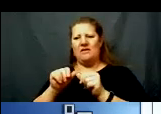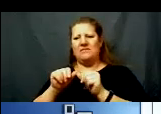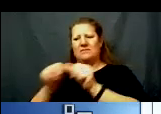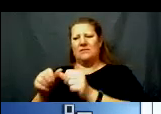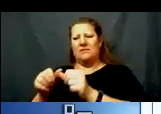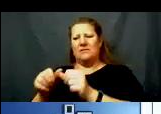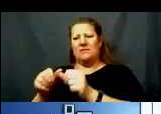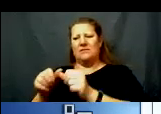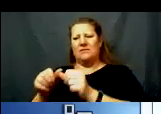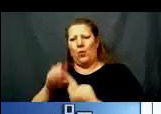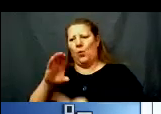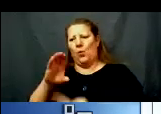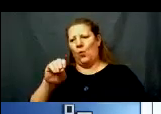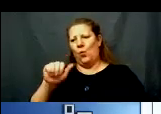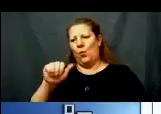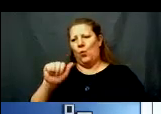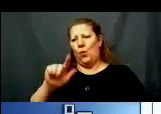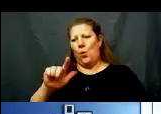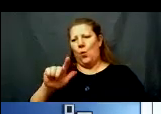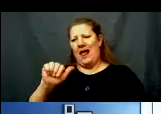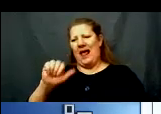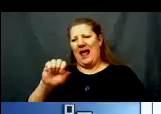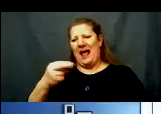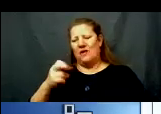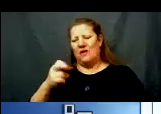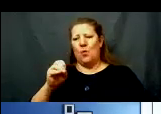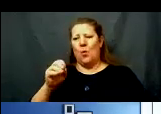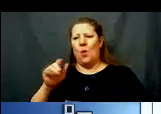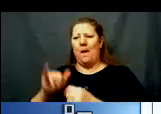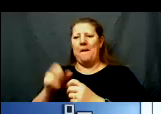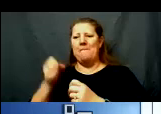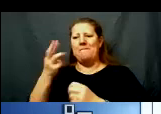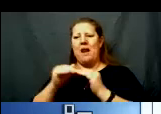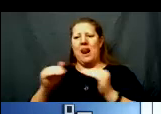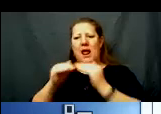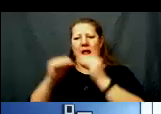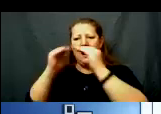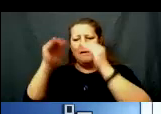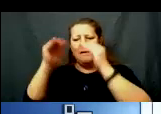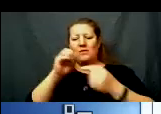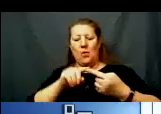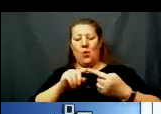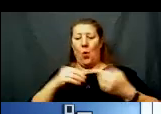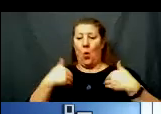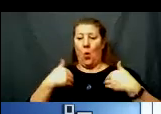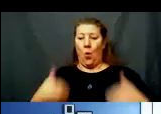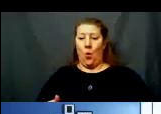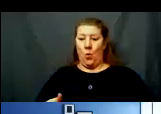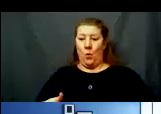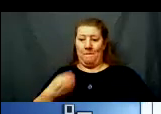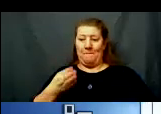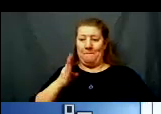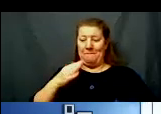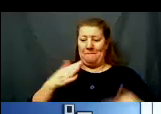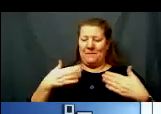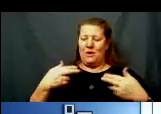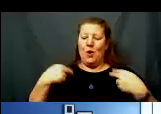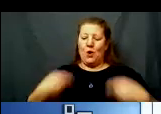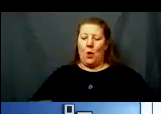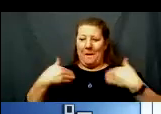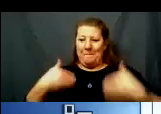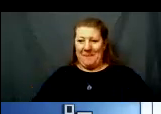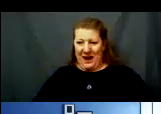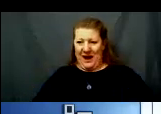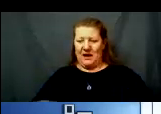So here we have multiple scales, right? We've got the micro scale of the human body facing these threats to people's bodily health